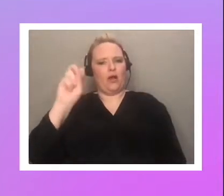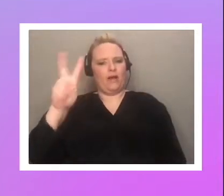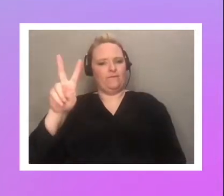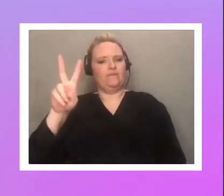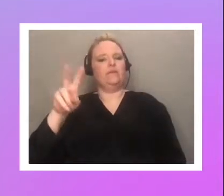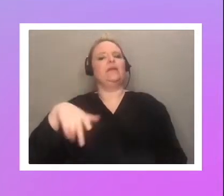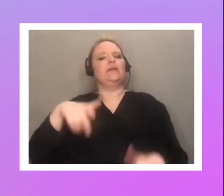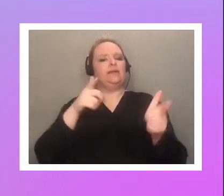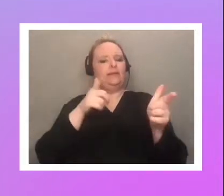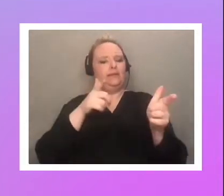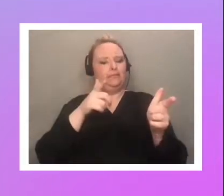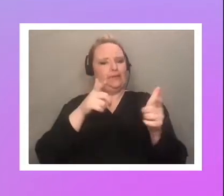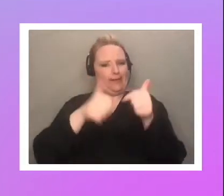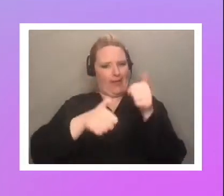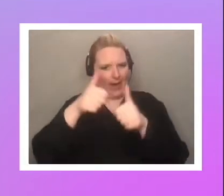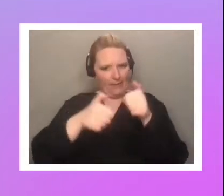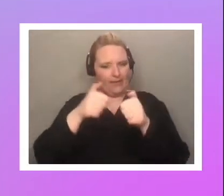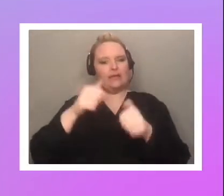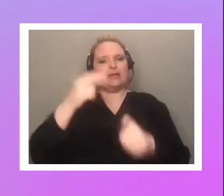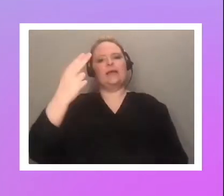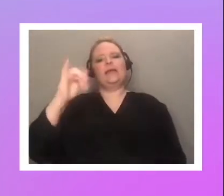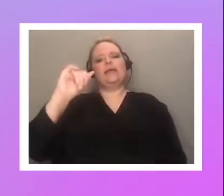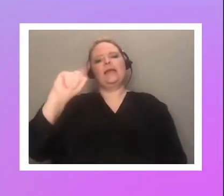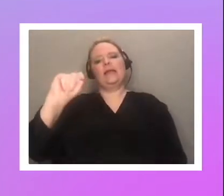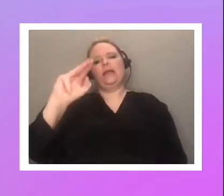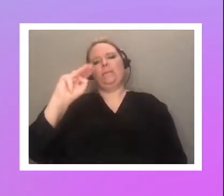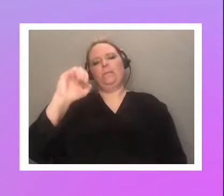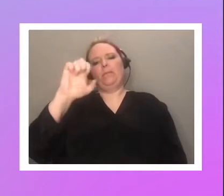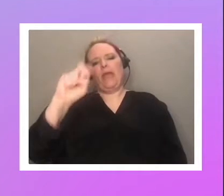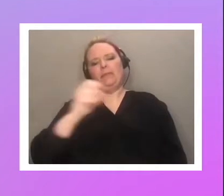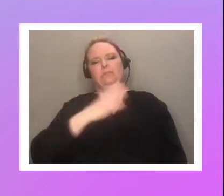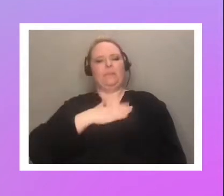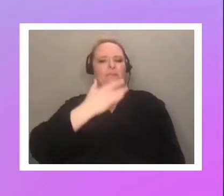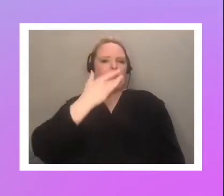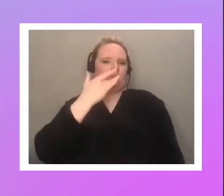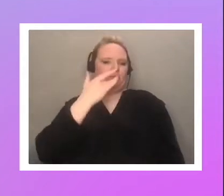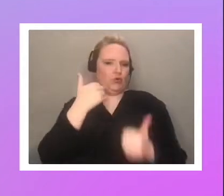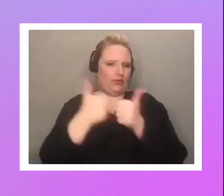is my game of choice right now. And if you have any